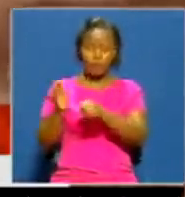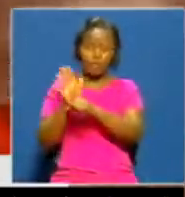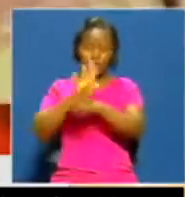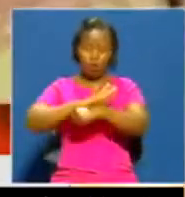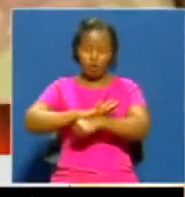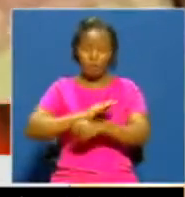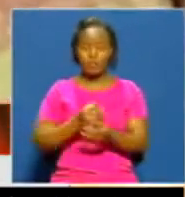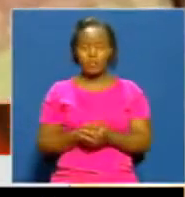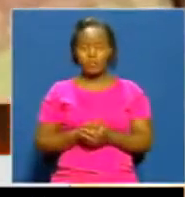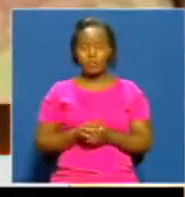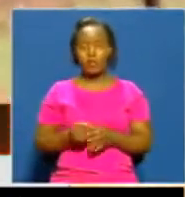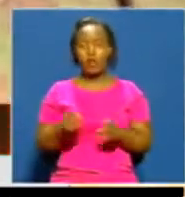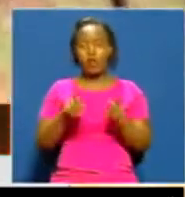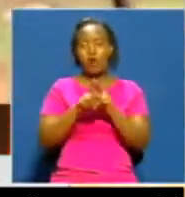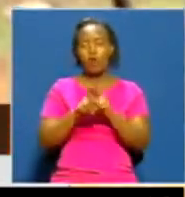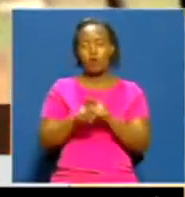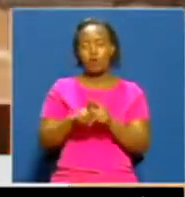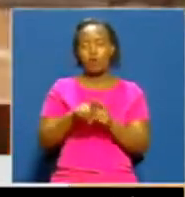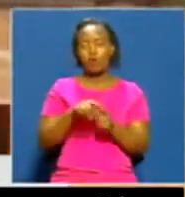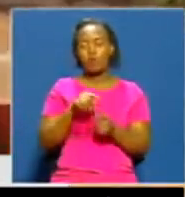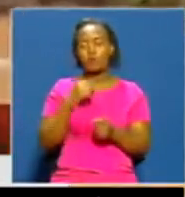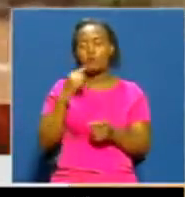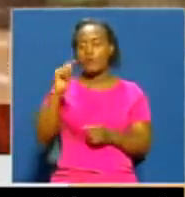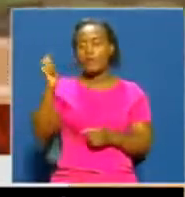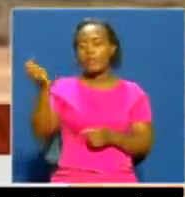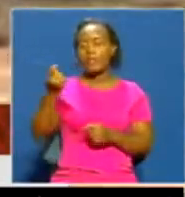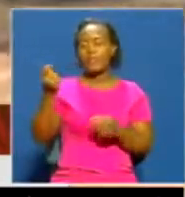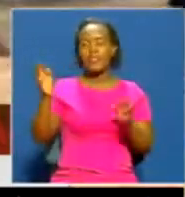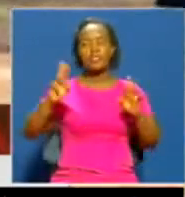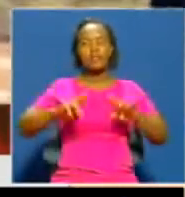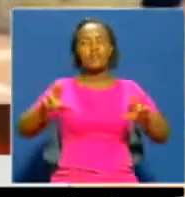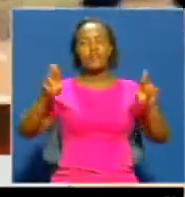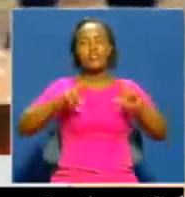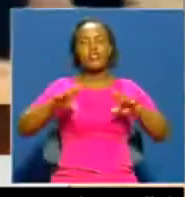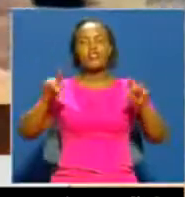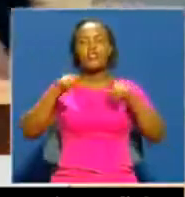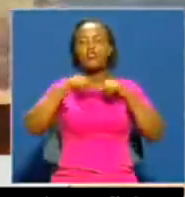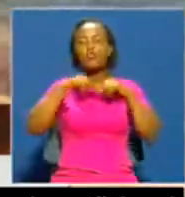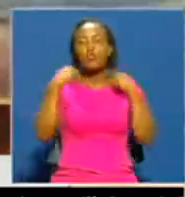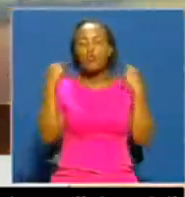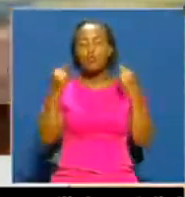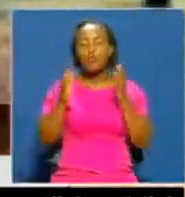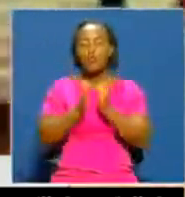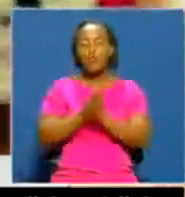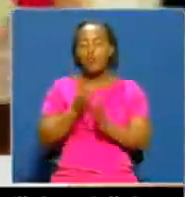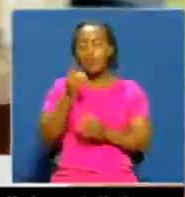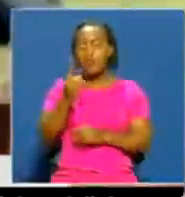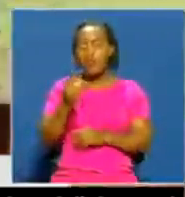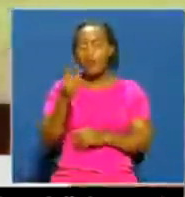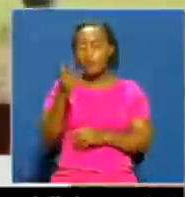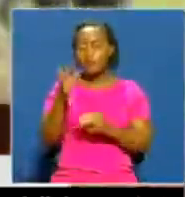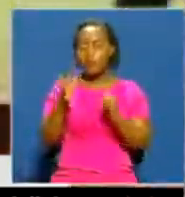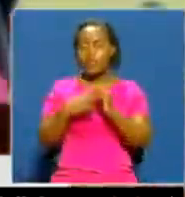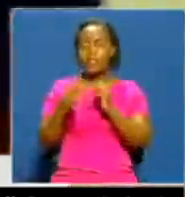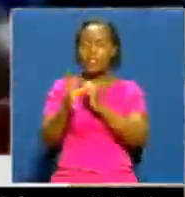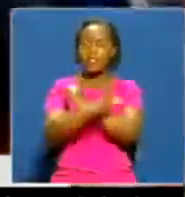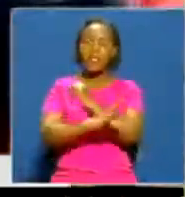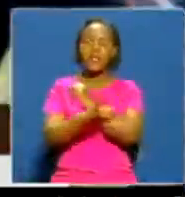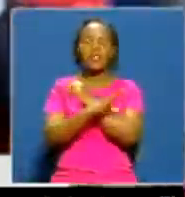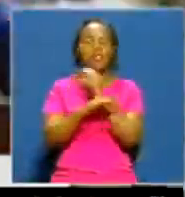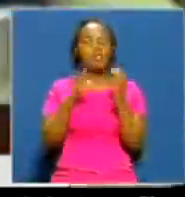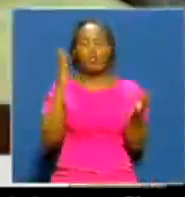LOC CEO Mike Rabal, Kenya is ready to host the event, with over 128 countries having already confirmed